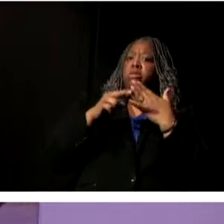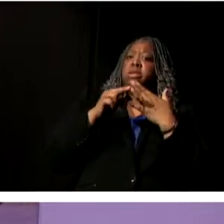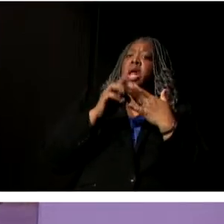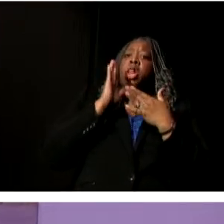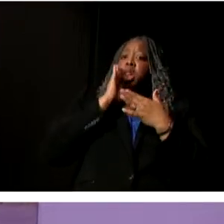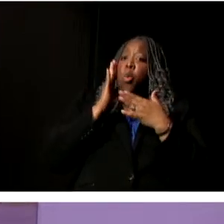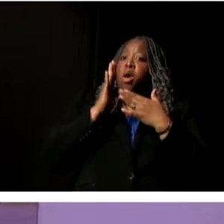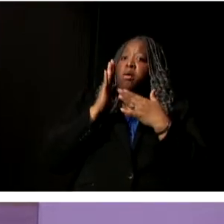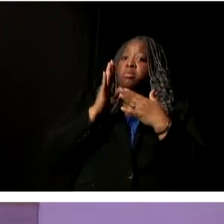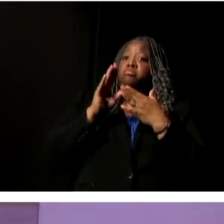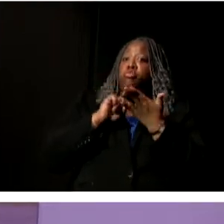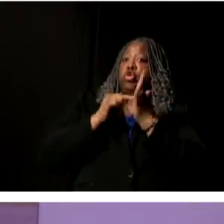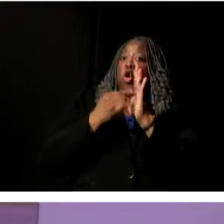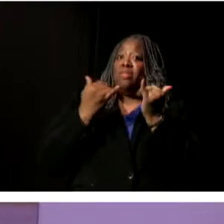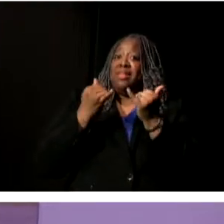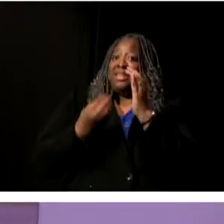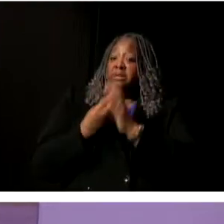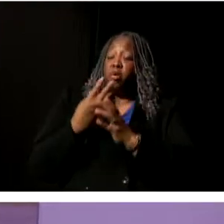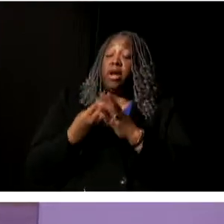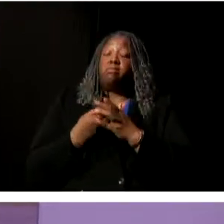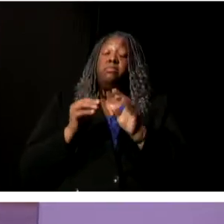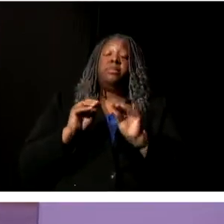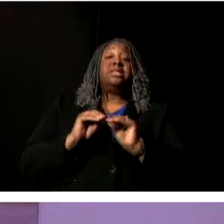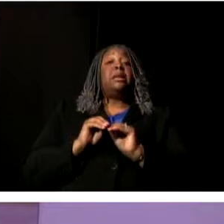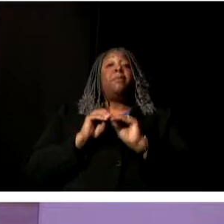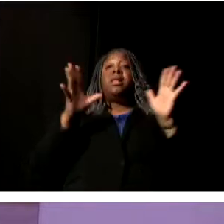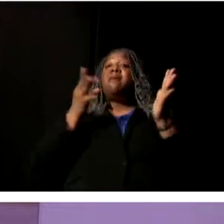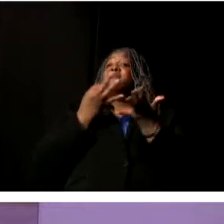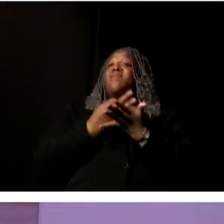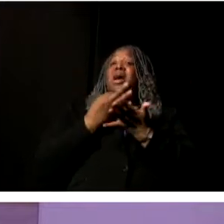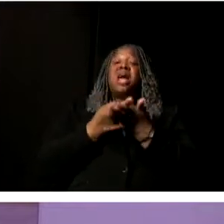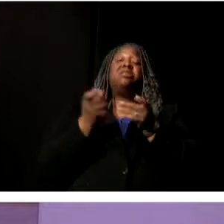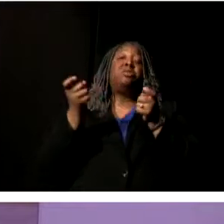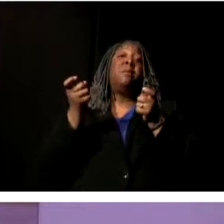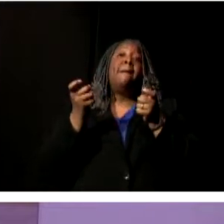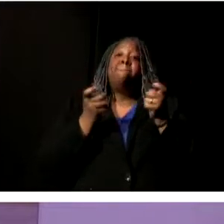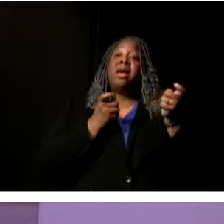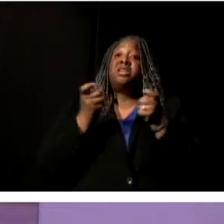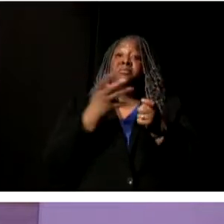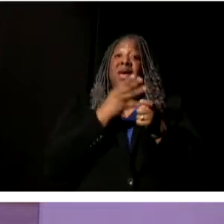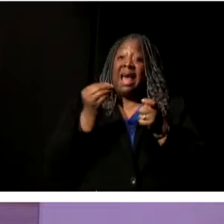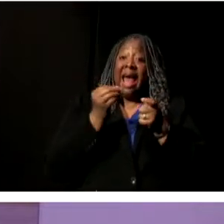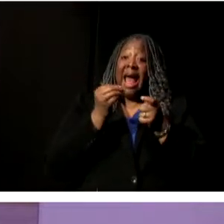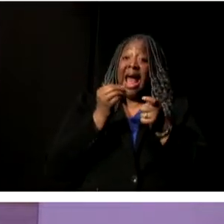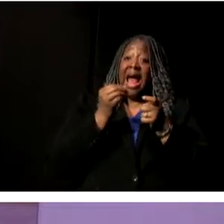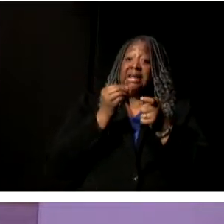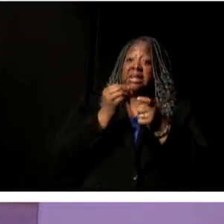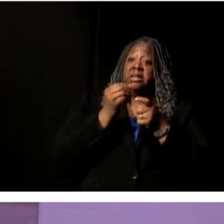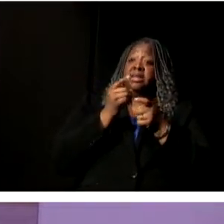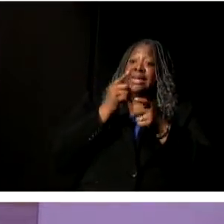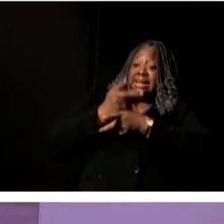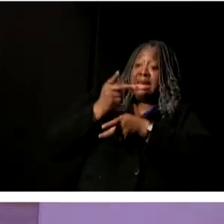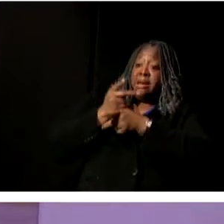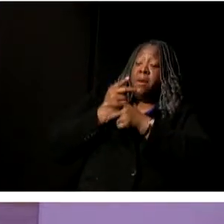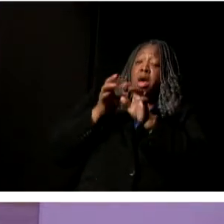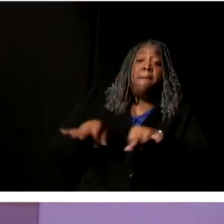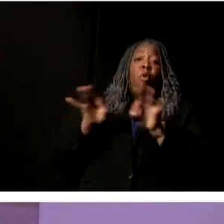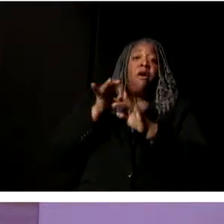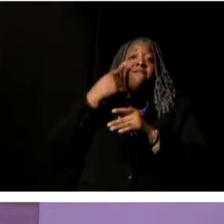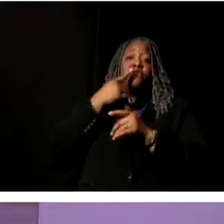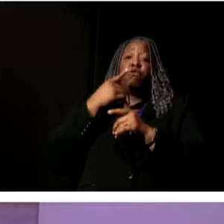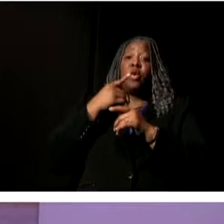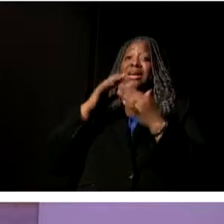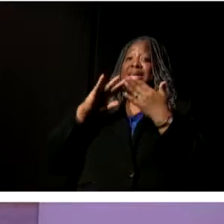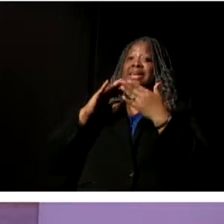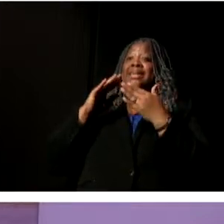spring. To be clear, financial management and stewardship are important to City Hall too. I